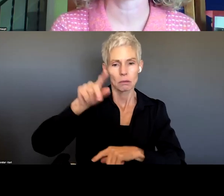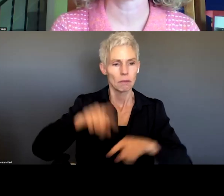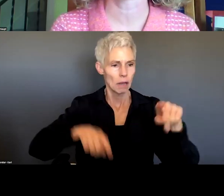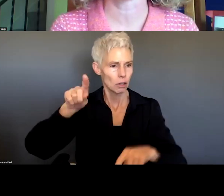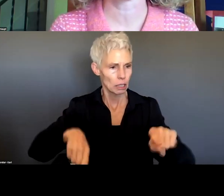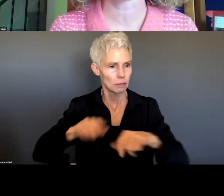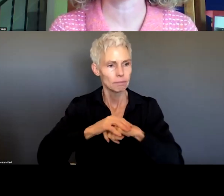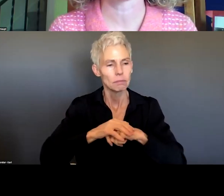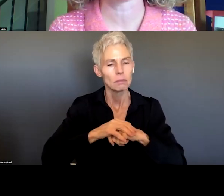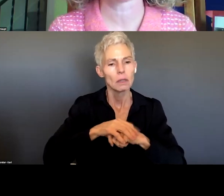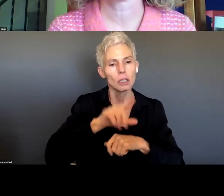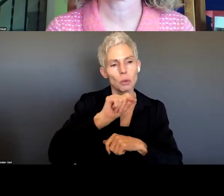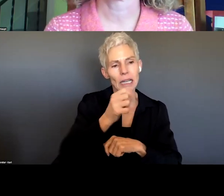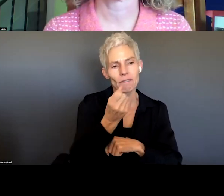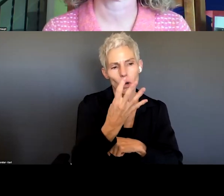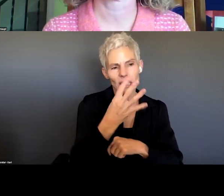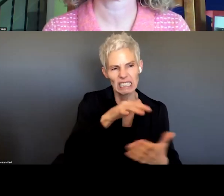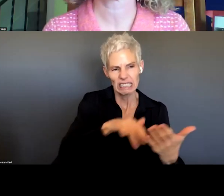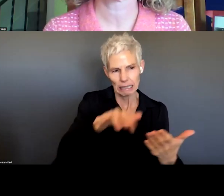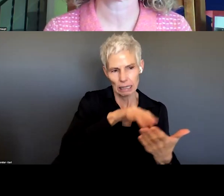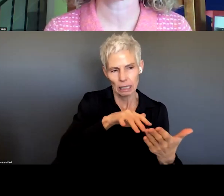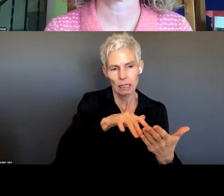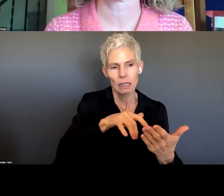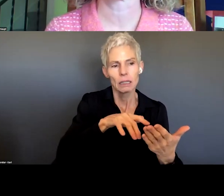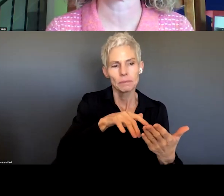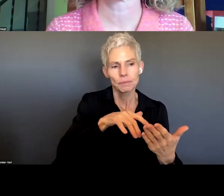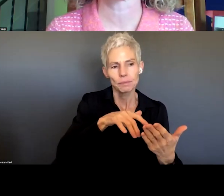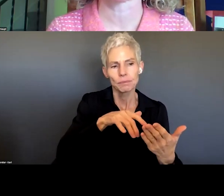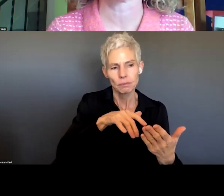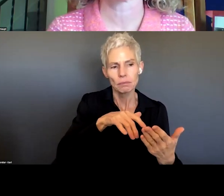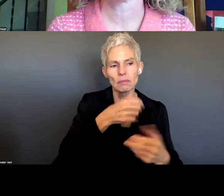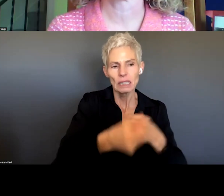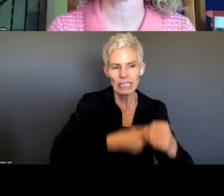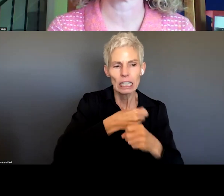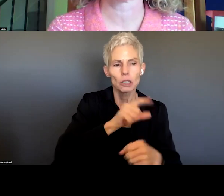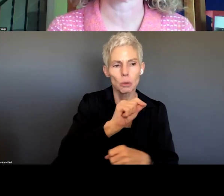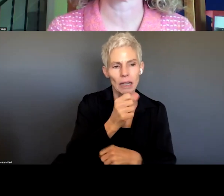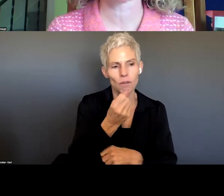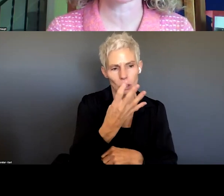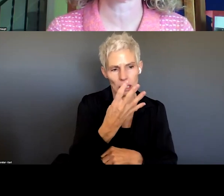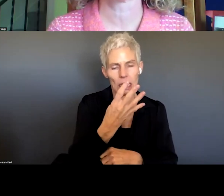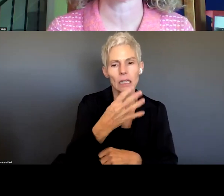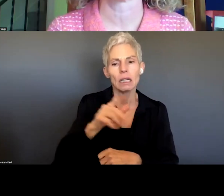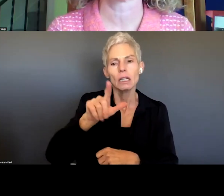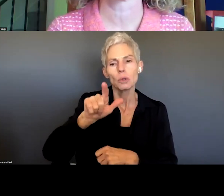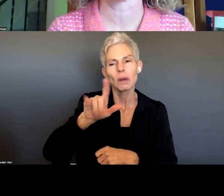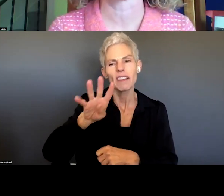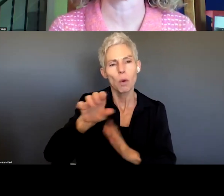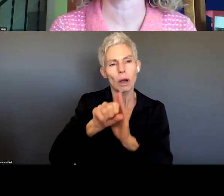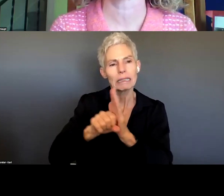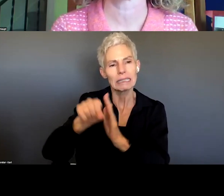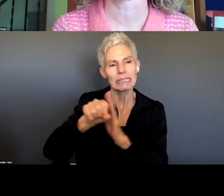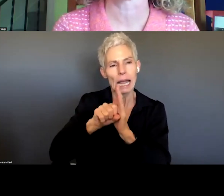A study of 2014, in 2014 from 24 states found a rate of